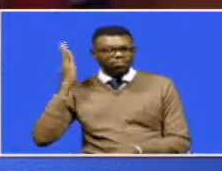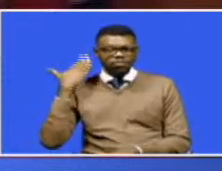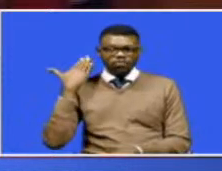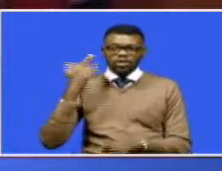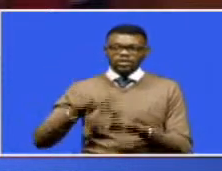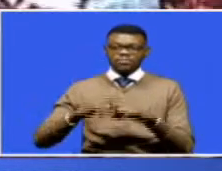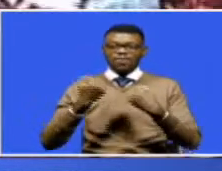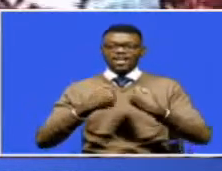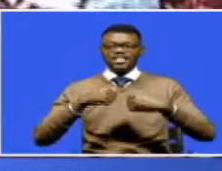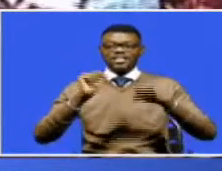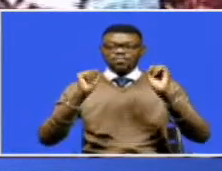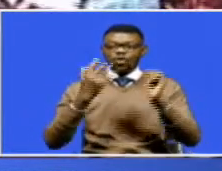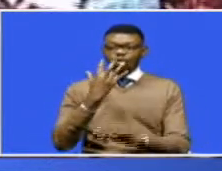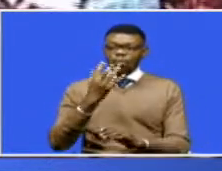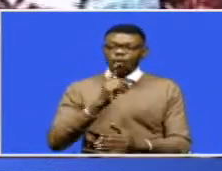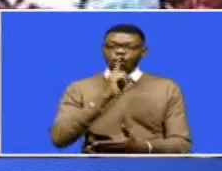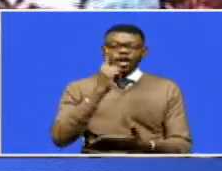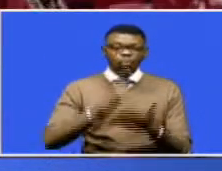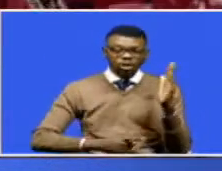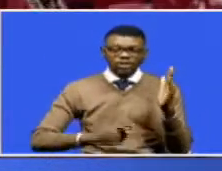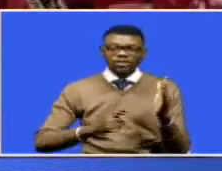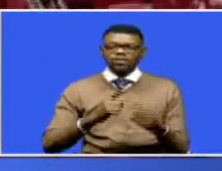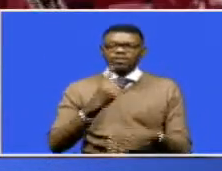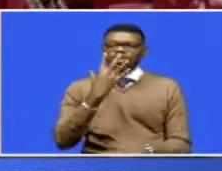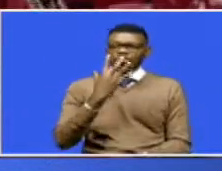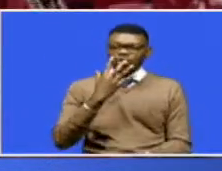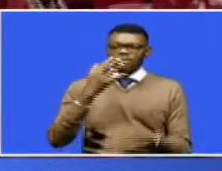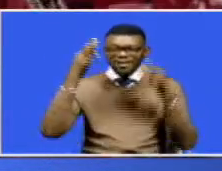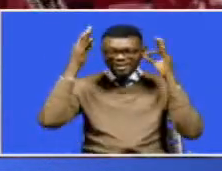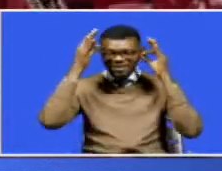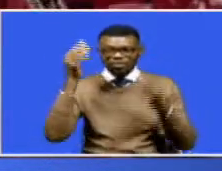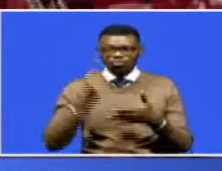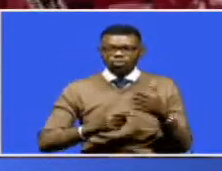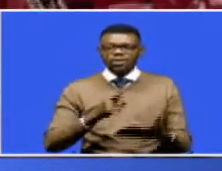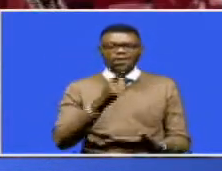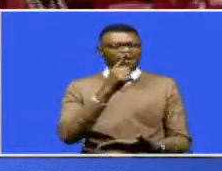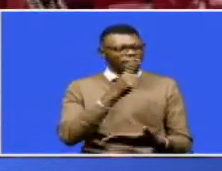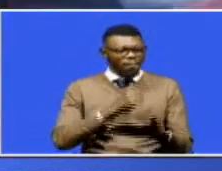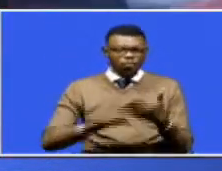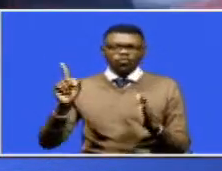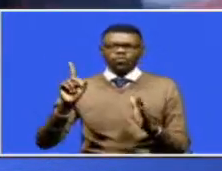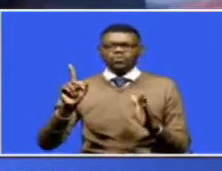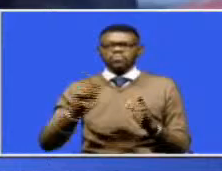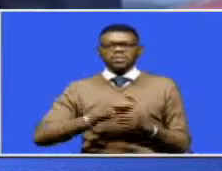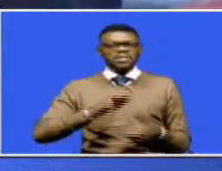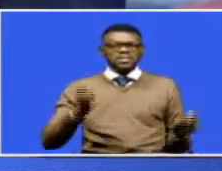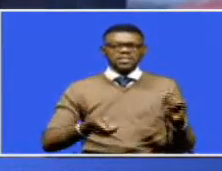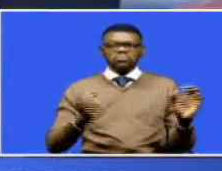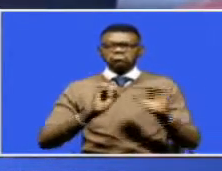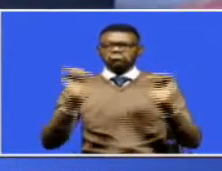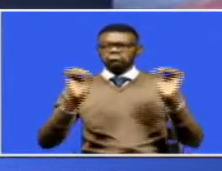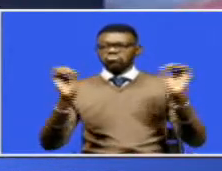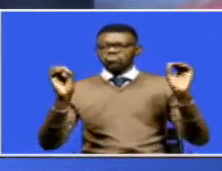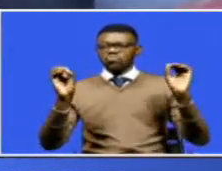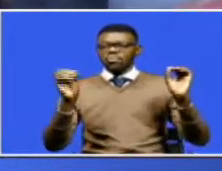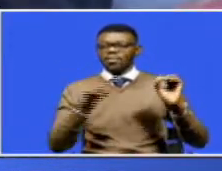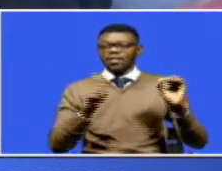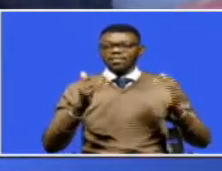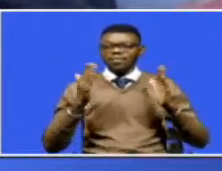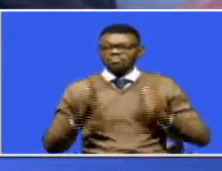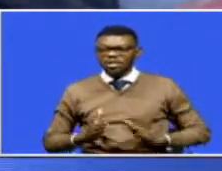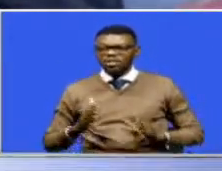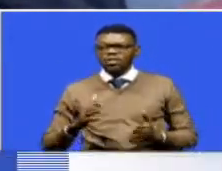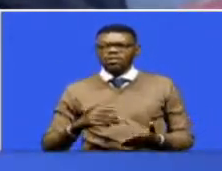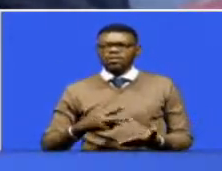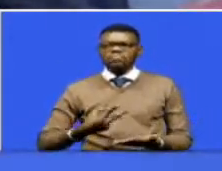Chairman John Mbadi that the party's position on the BBI bill was to pass it as is. Now somebody just stands up